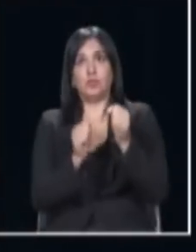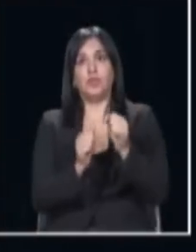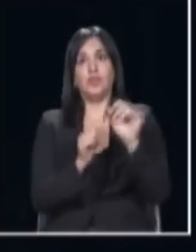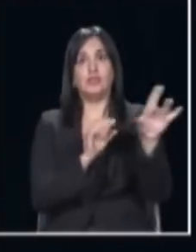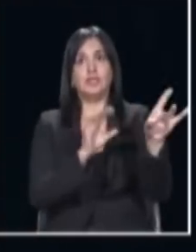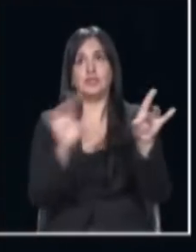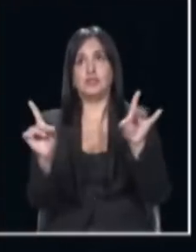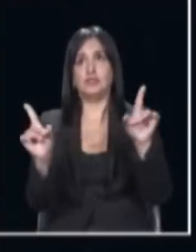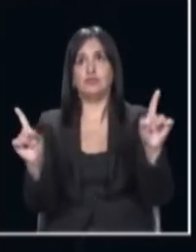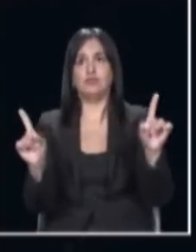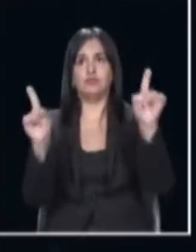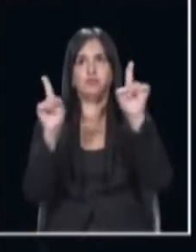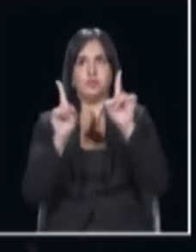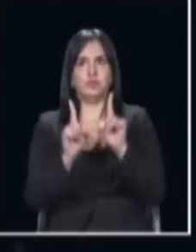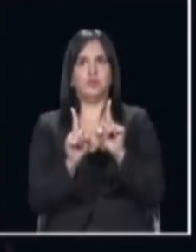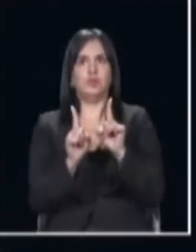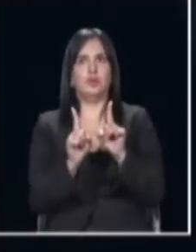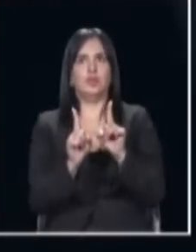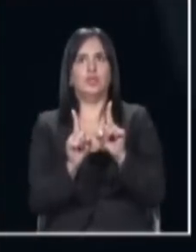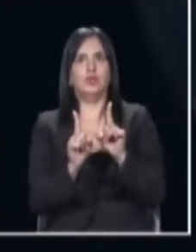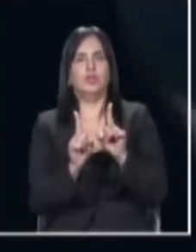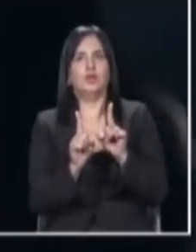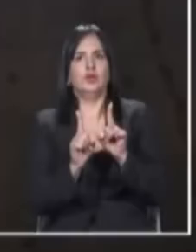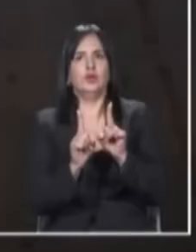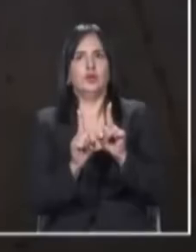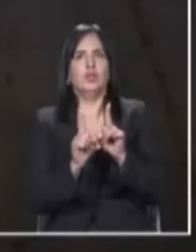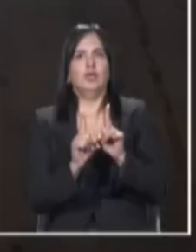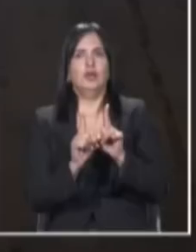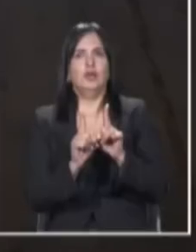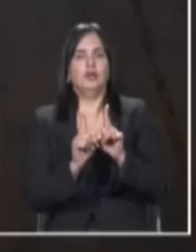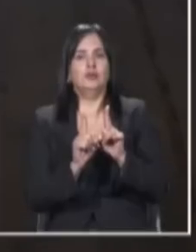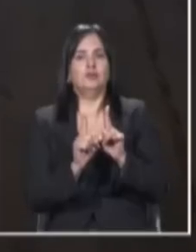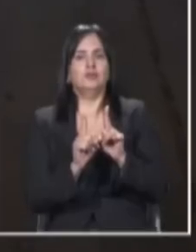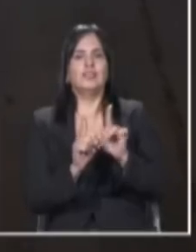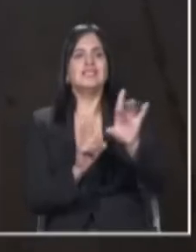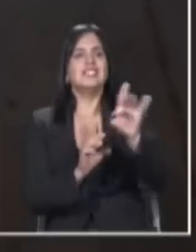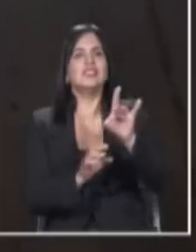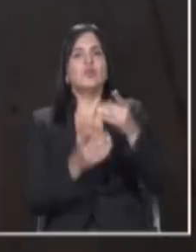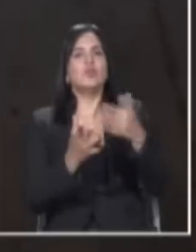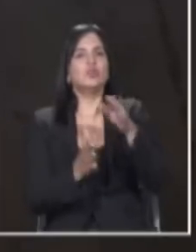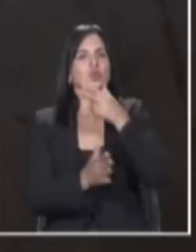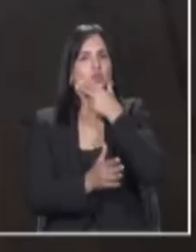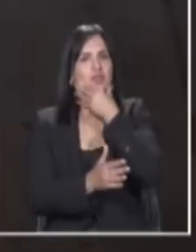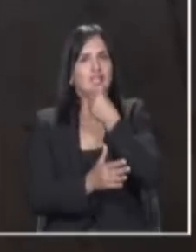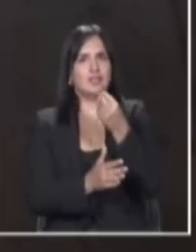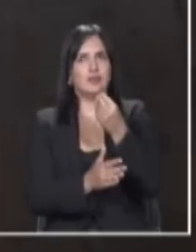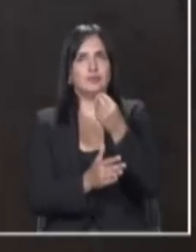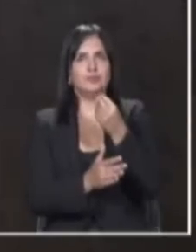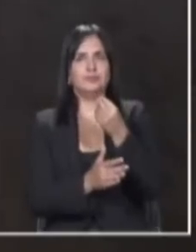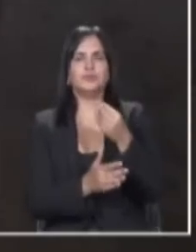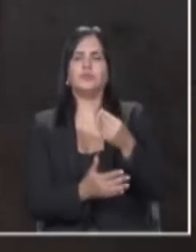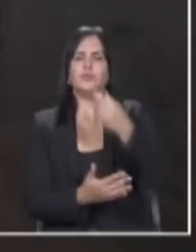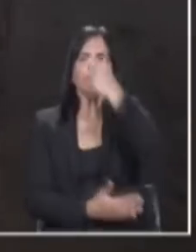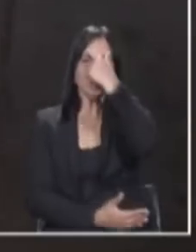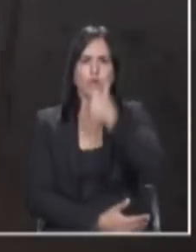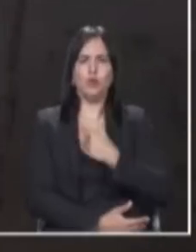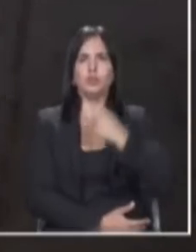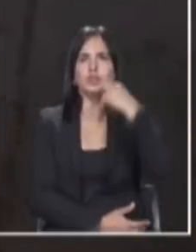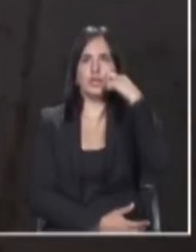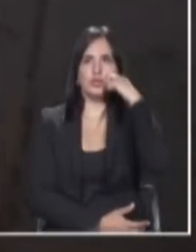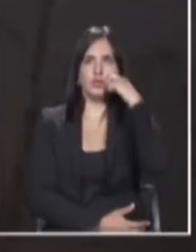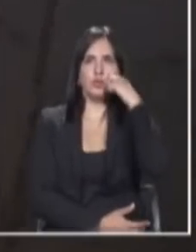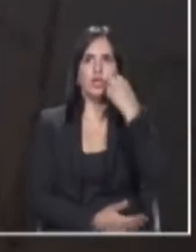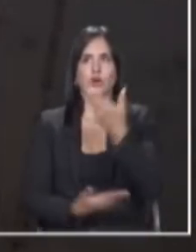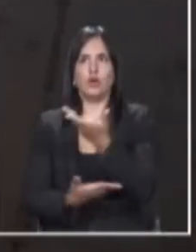may be chosen over the less attractive individual and due to their beauty alone as human beings we share with our other species